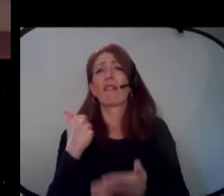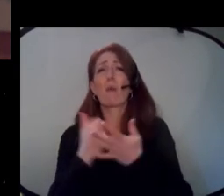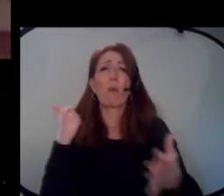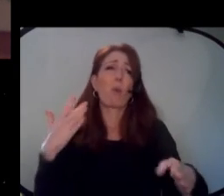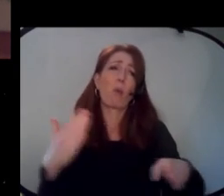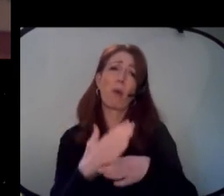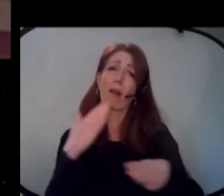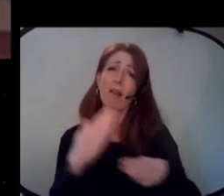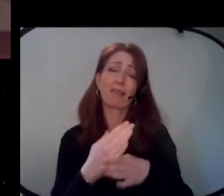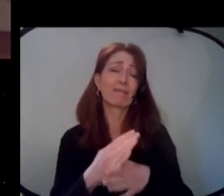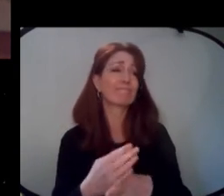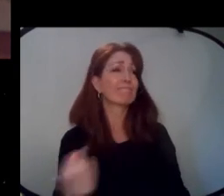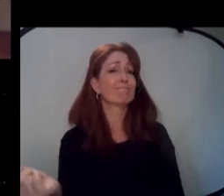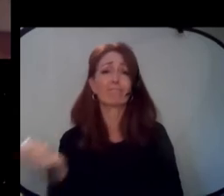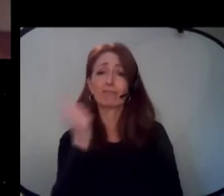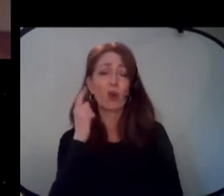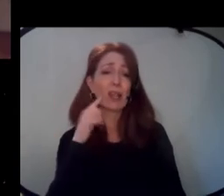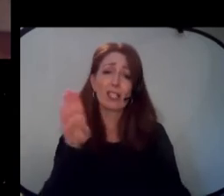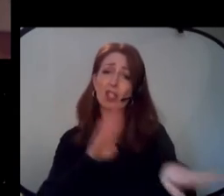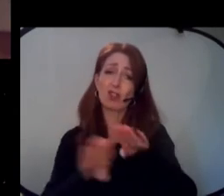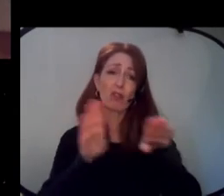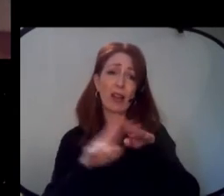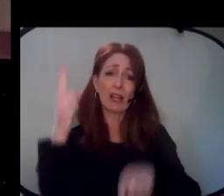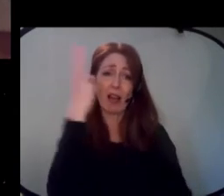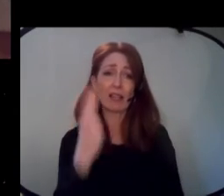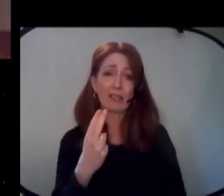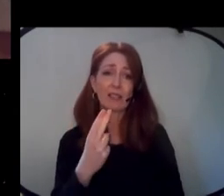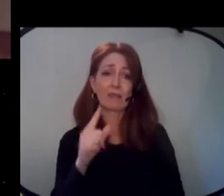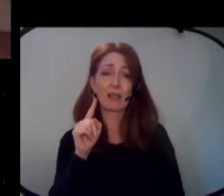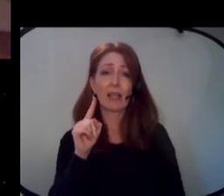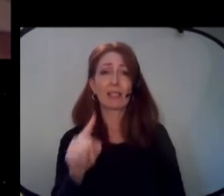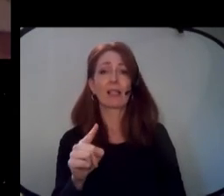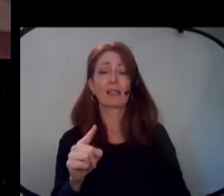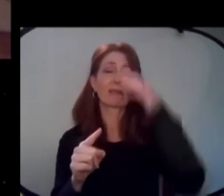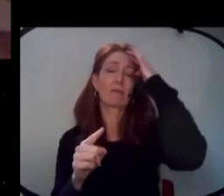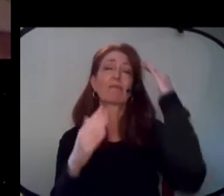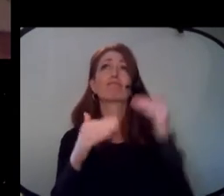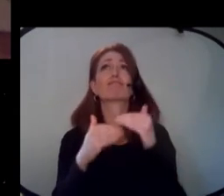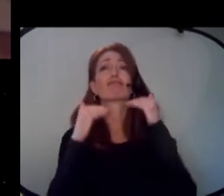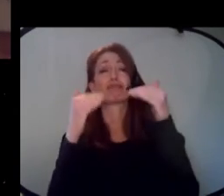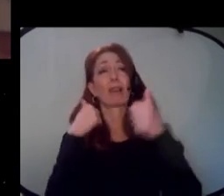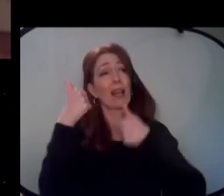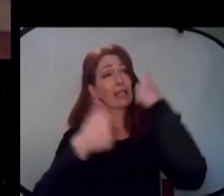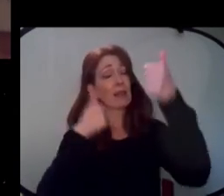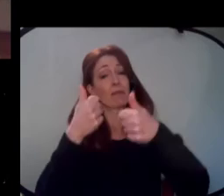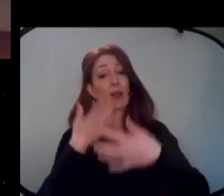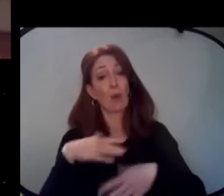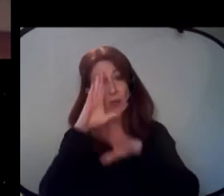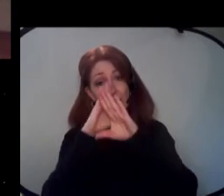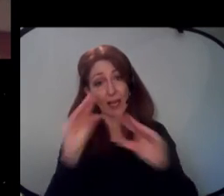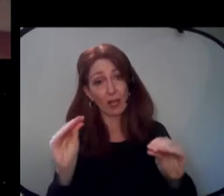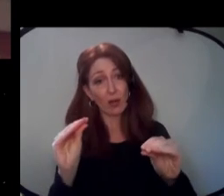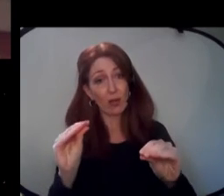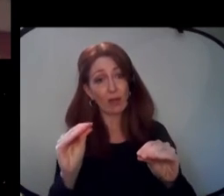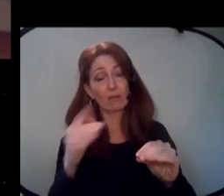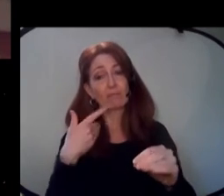for women to train as an artist, let alone reach her level of incredible success. I do want to note that as we go into Gentileschi's